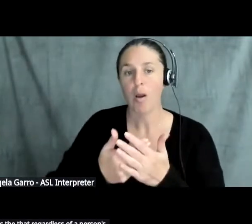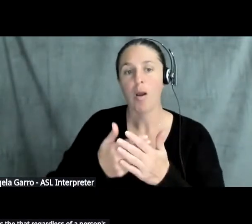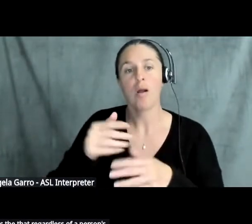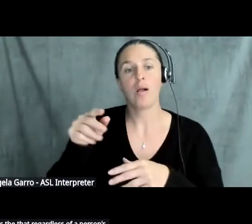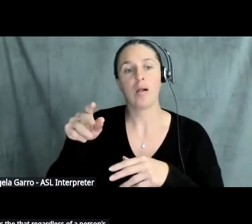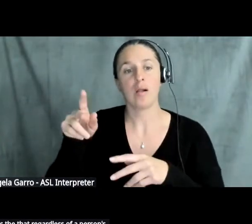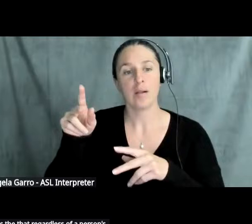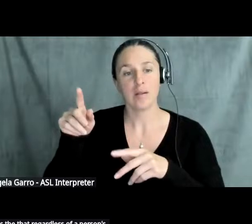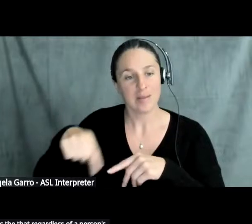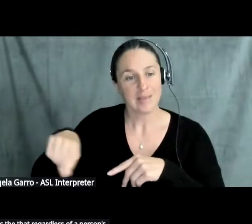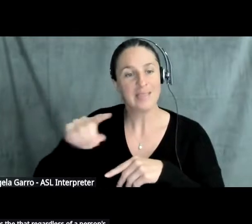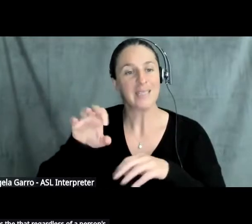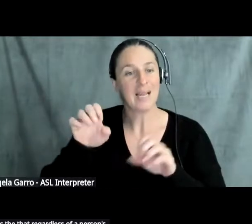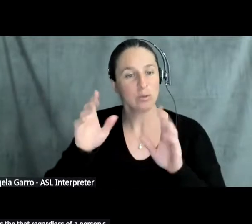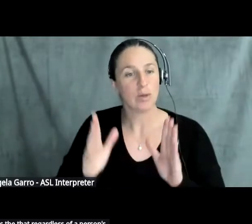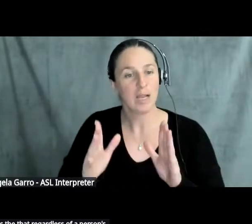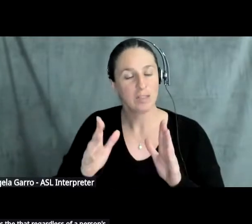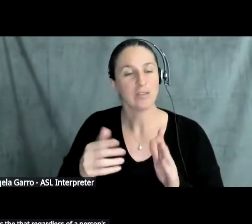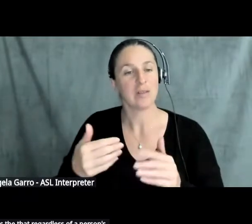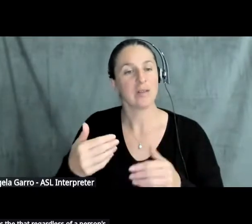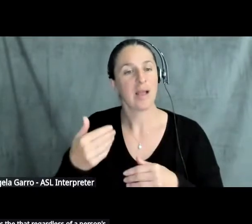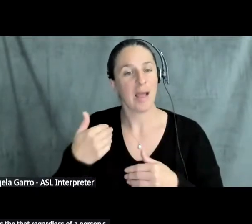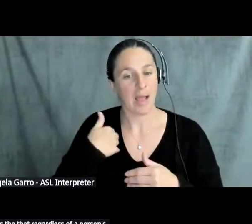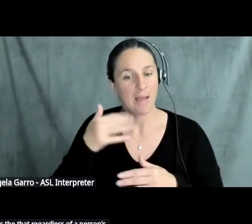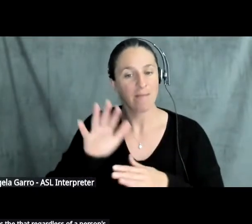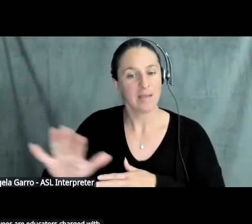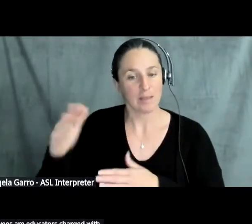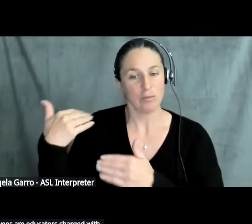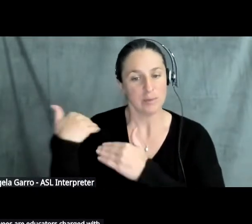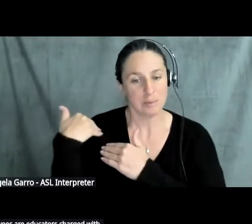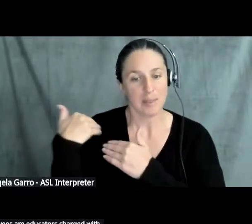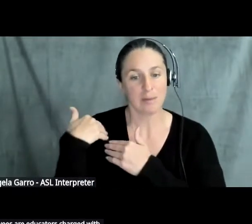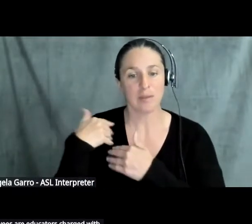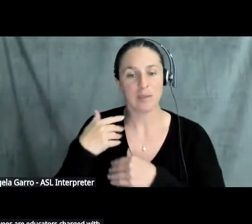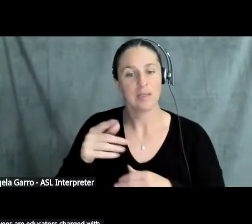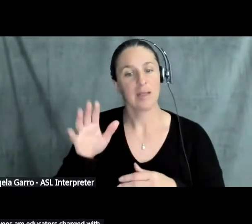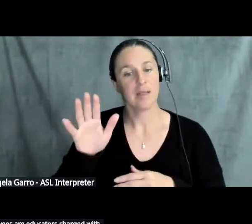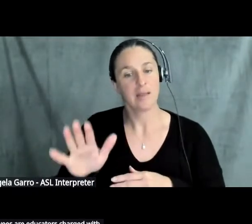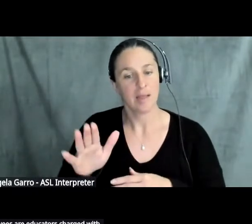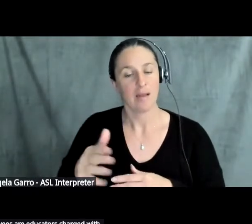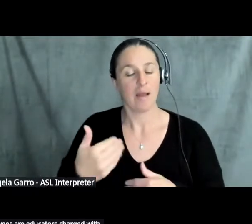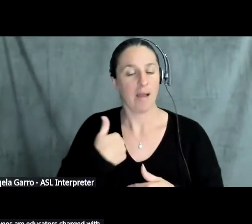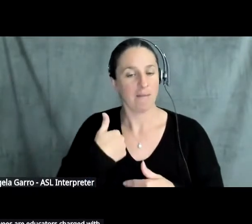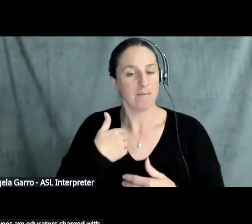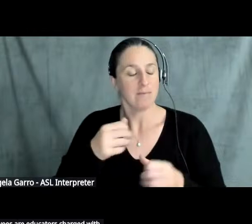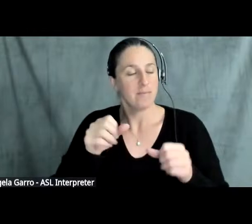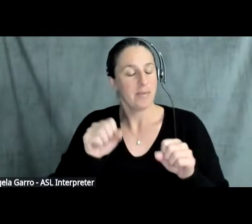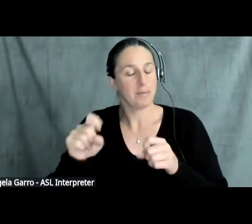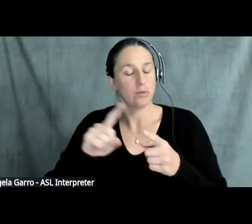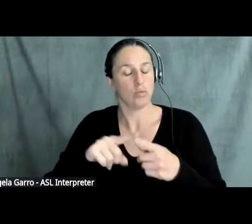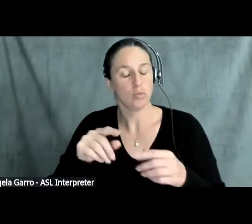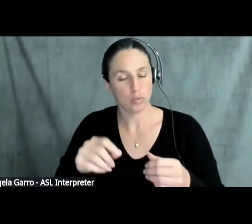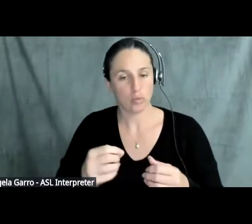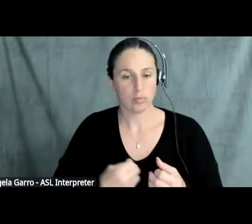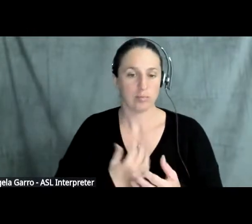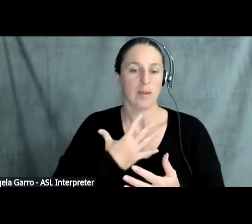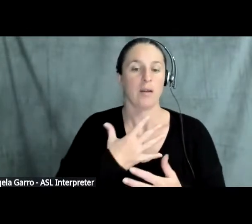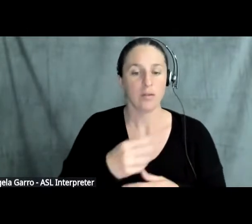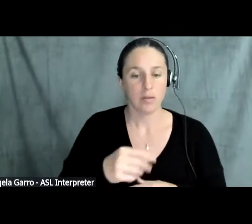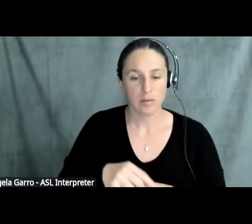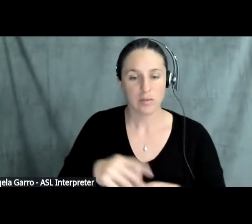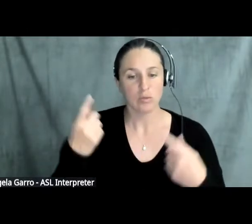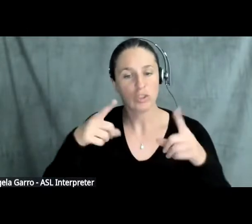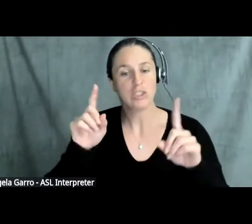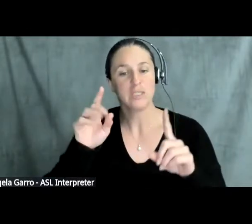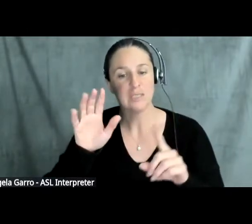with the awesome responsibility and privilege to inspire, nurture, and teach our students so that they may achieve their best